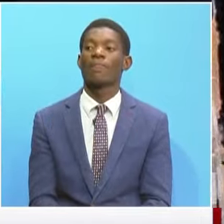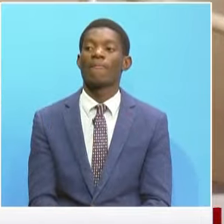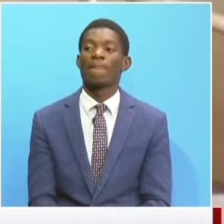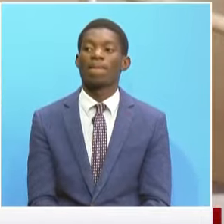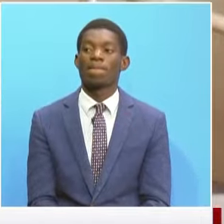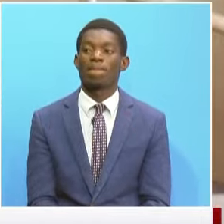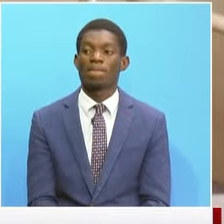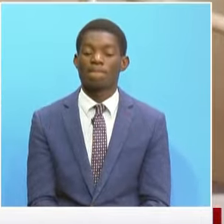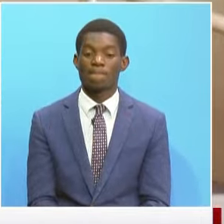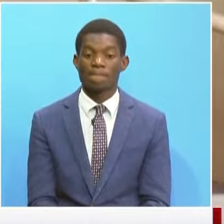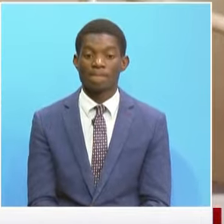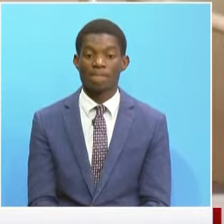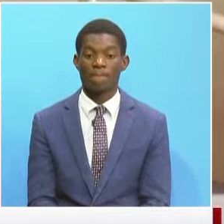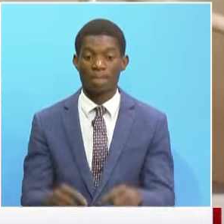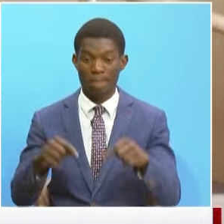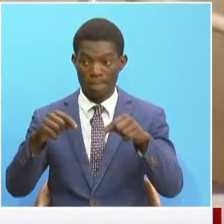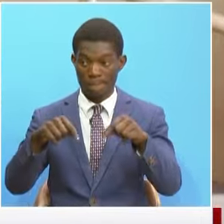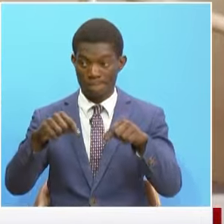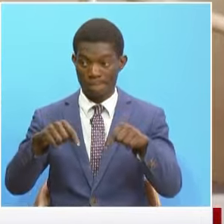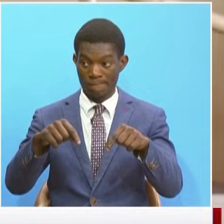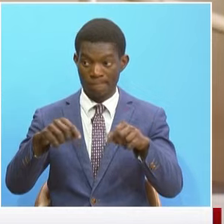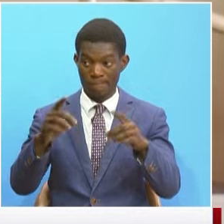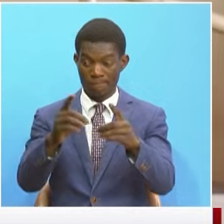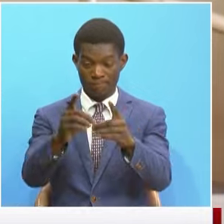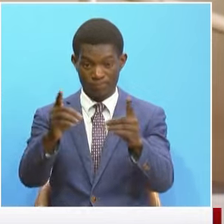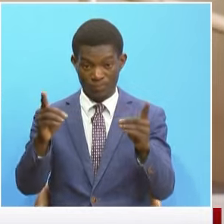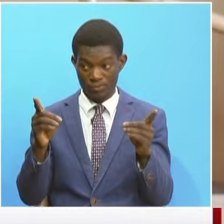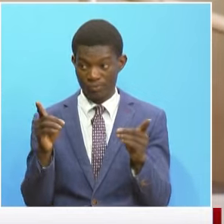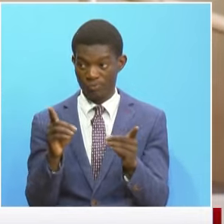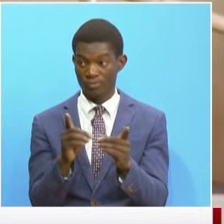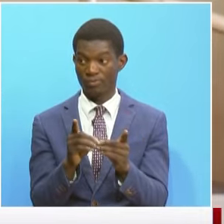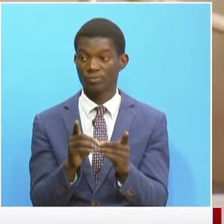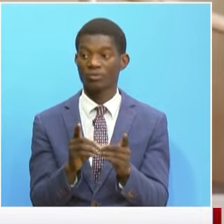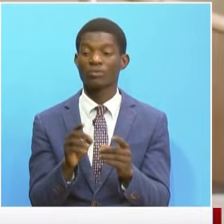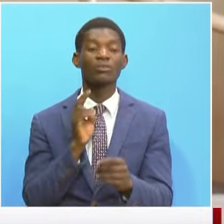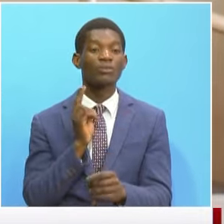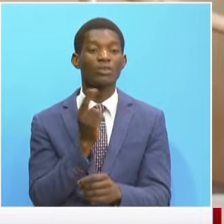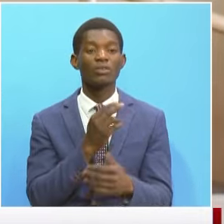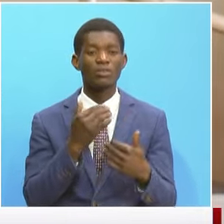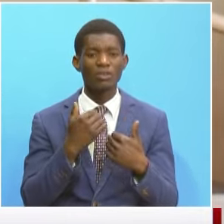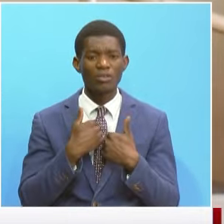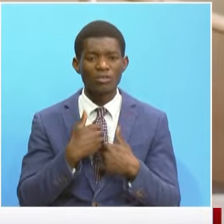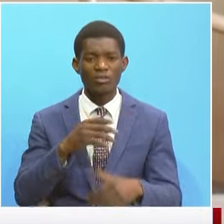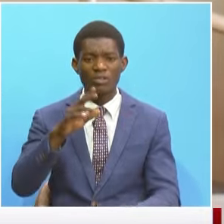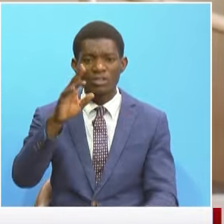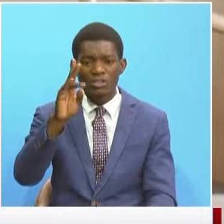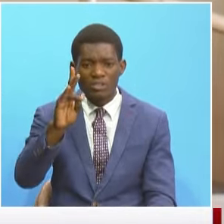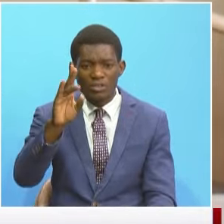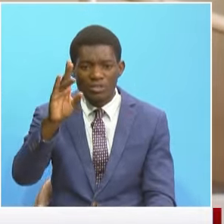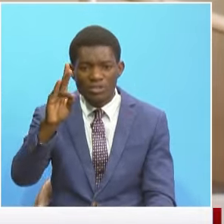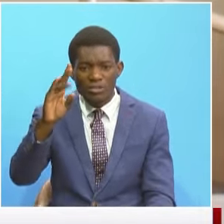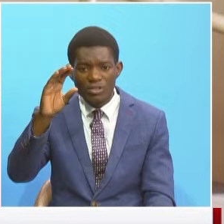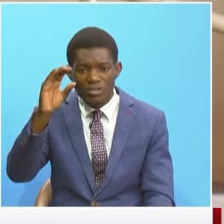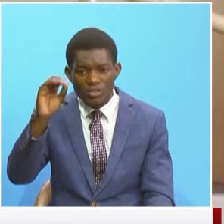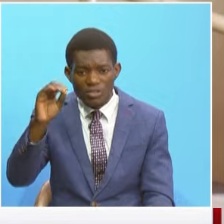district. That in the district, there are 770 girls enrolled